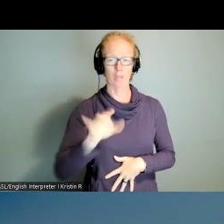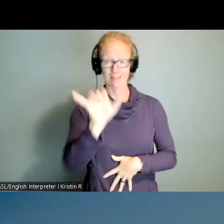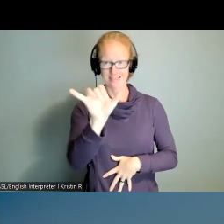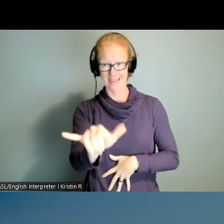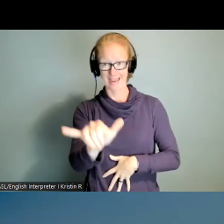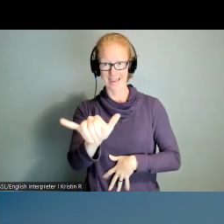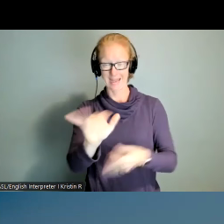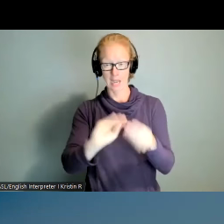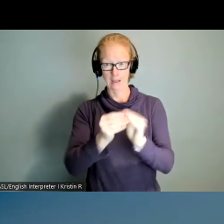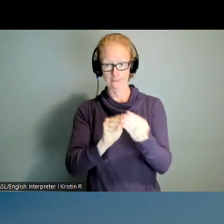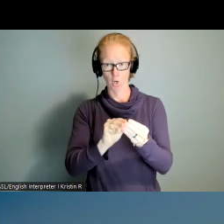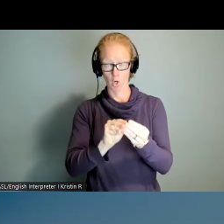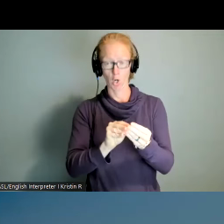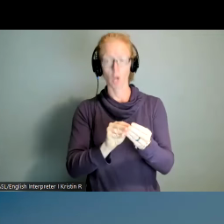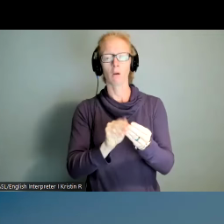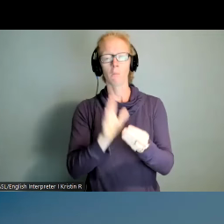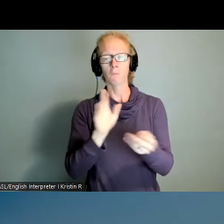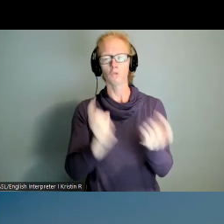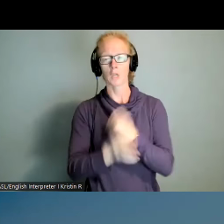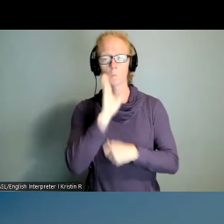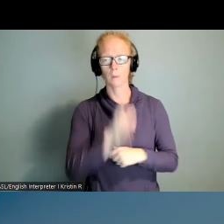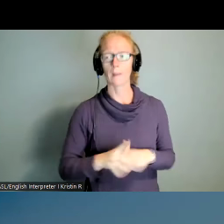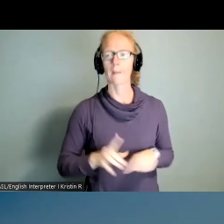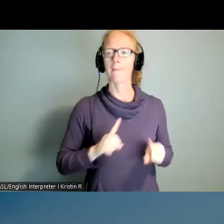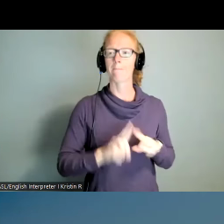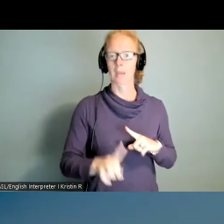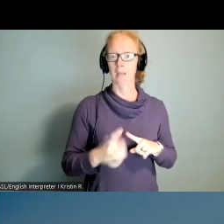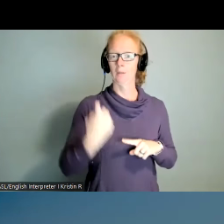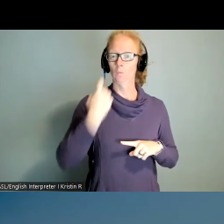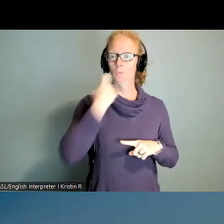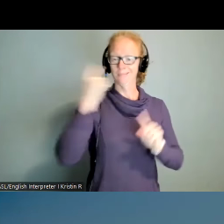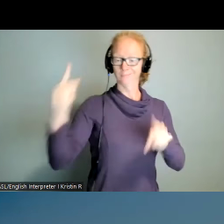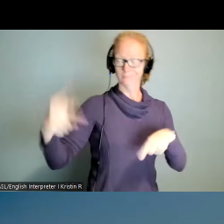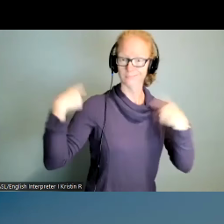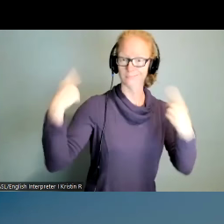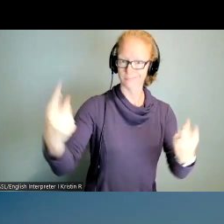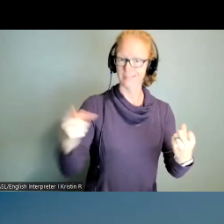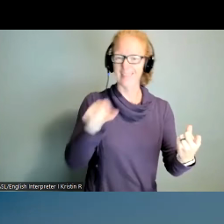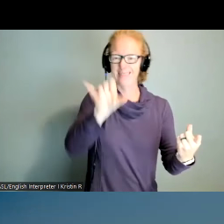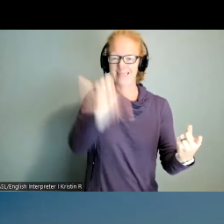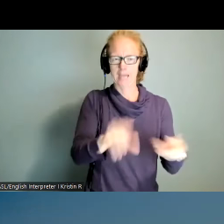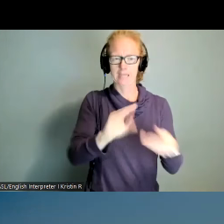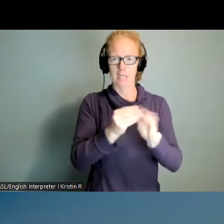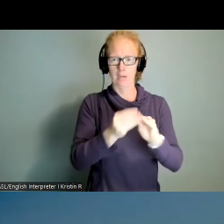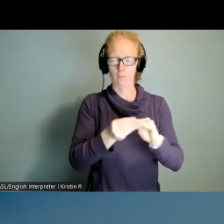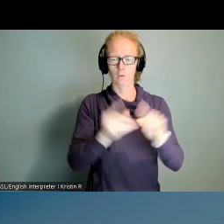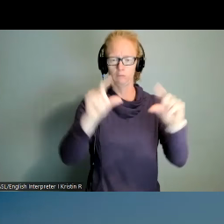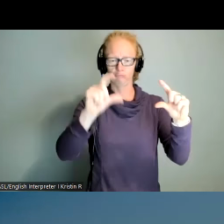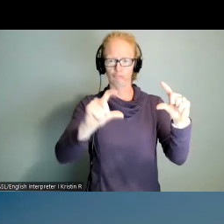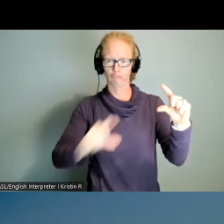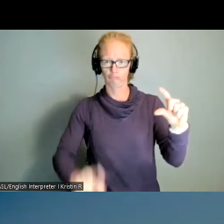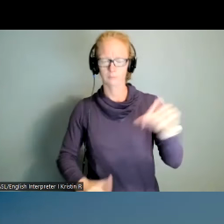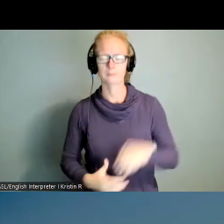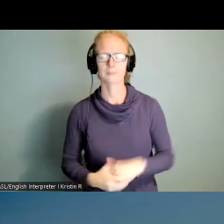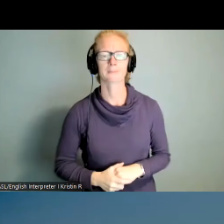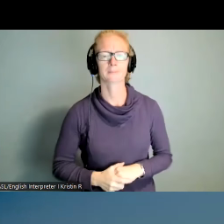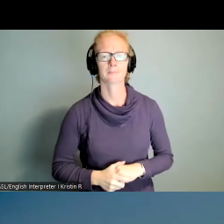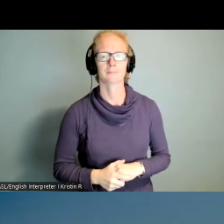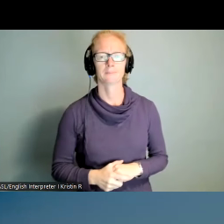But this is what we got based on our queries that we've included in our methodology memo.